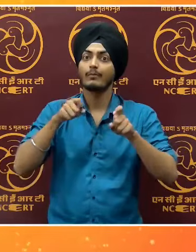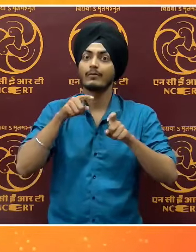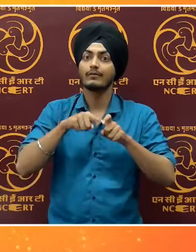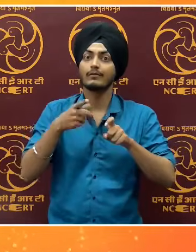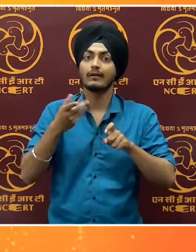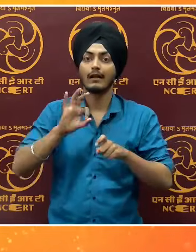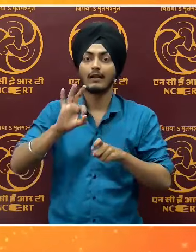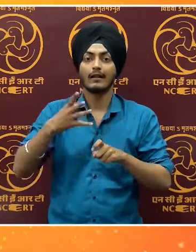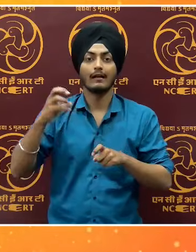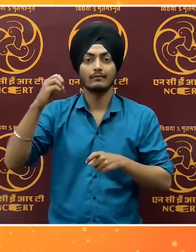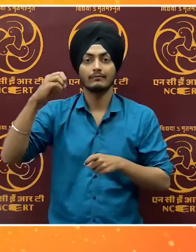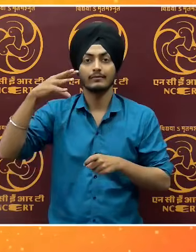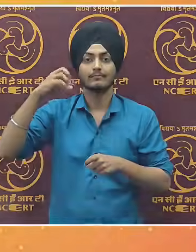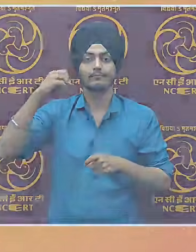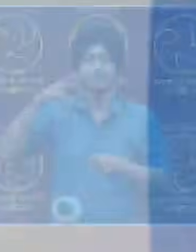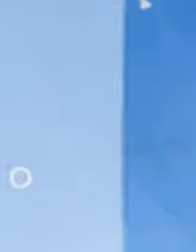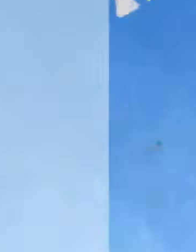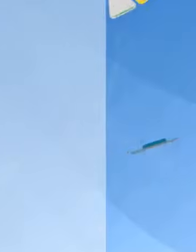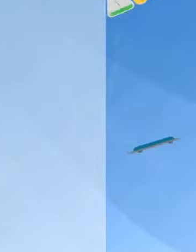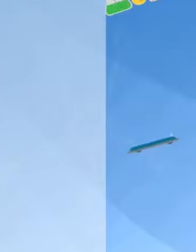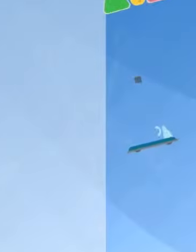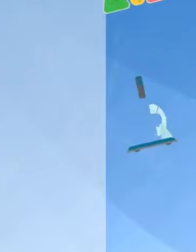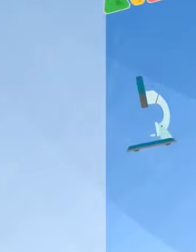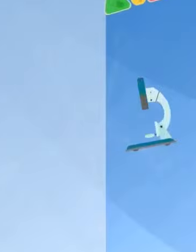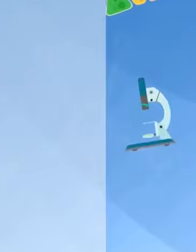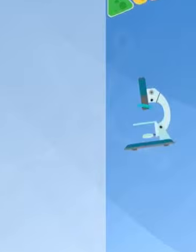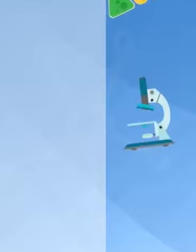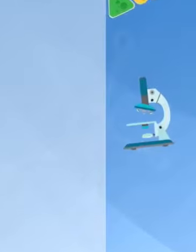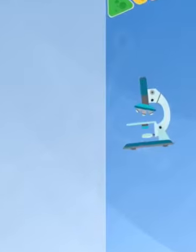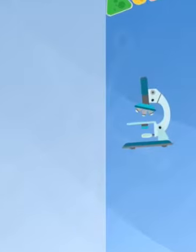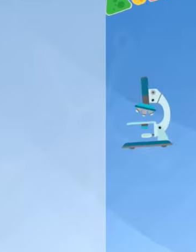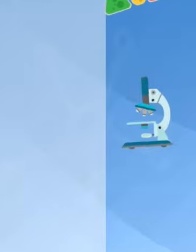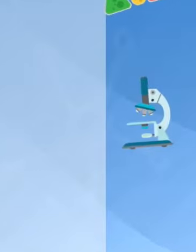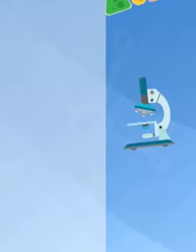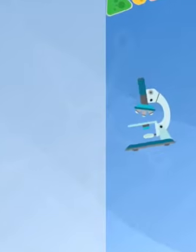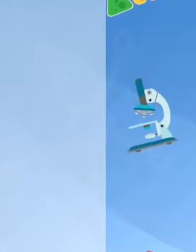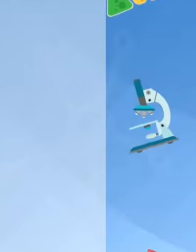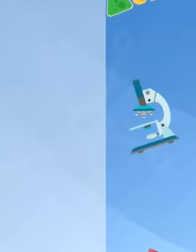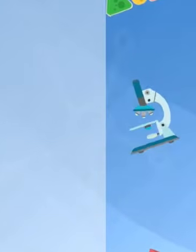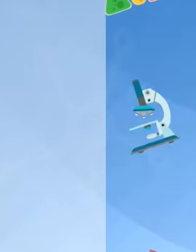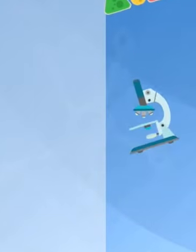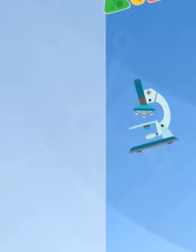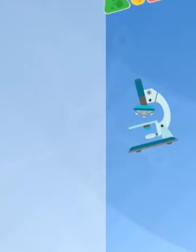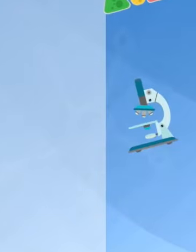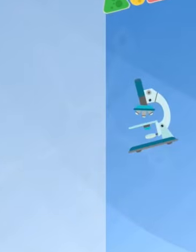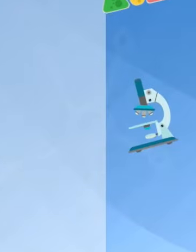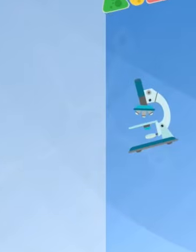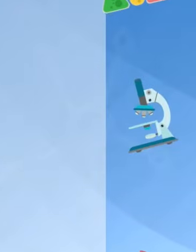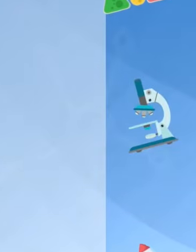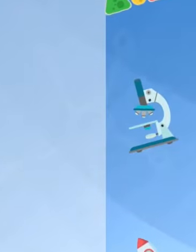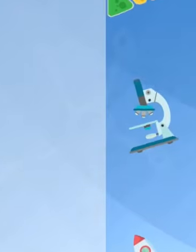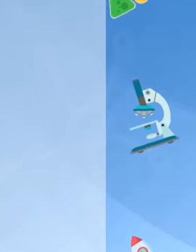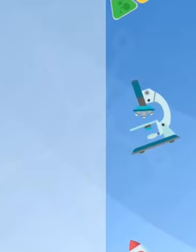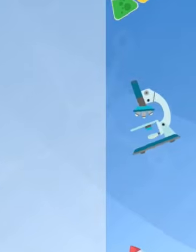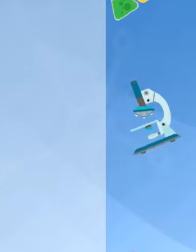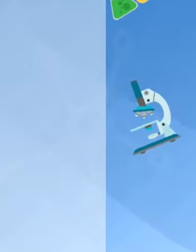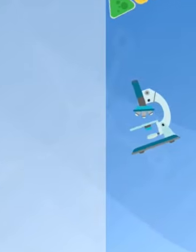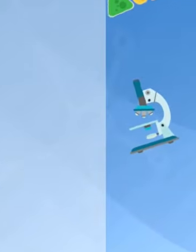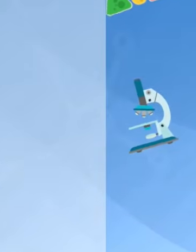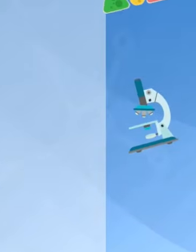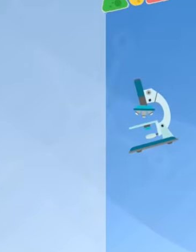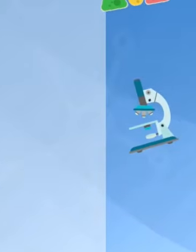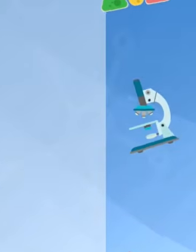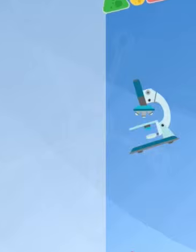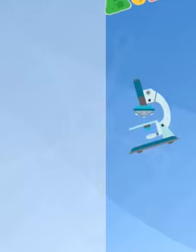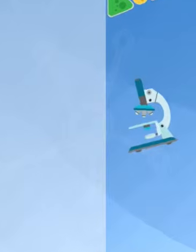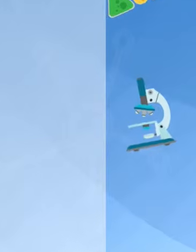second part of the same topic. If in case you have missed watching the earlier part, that is the part first, then please watch it on our